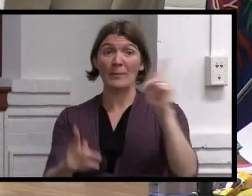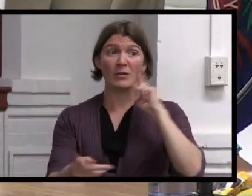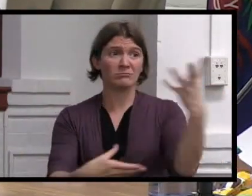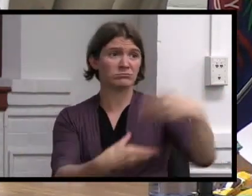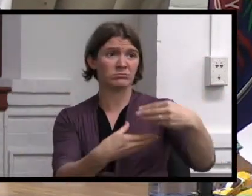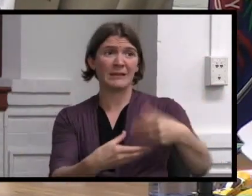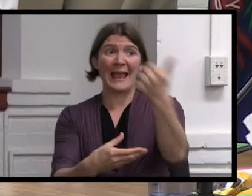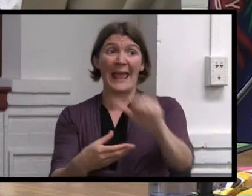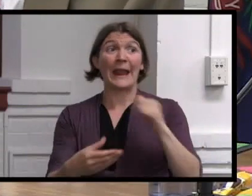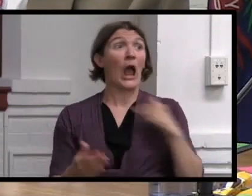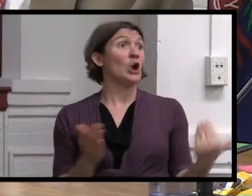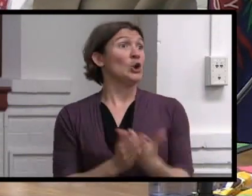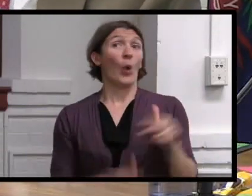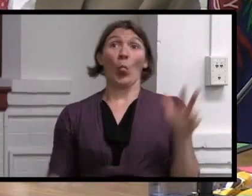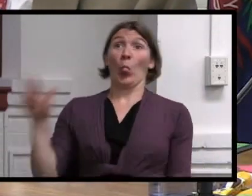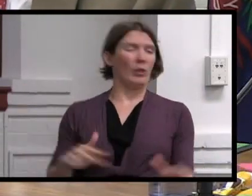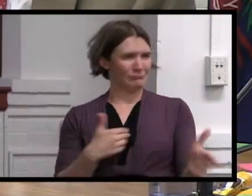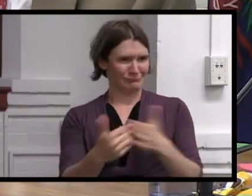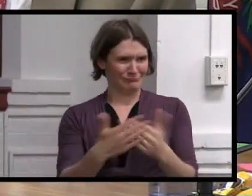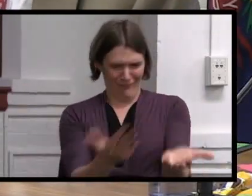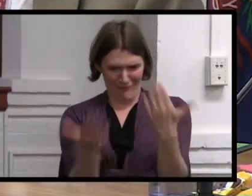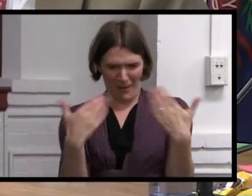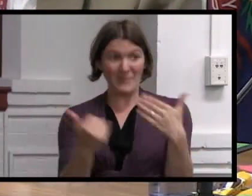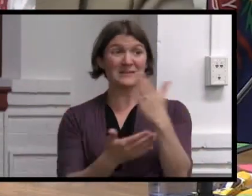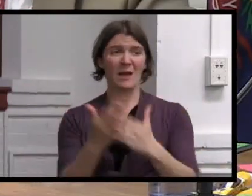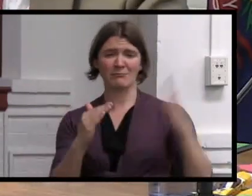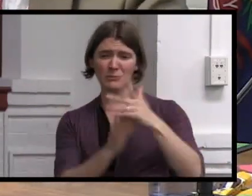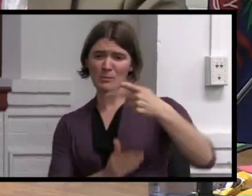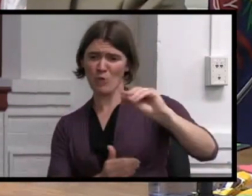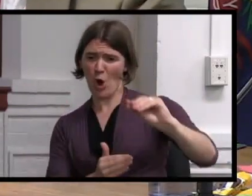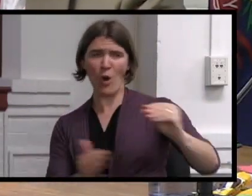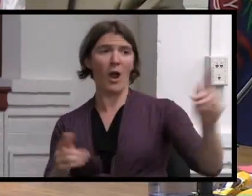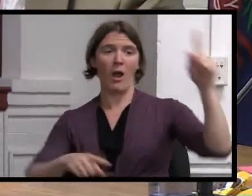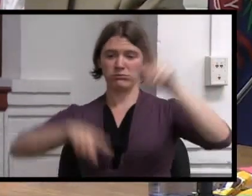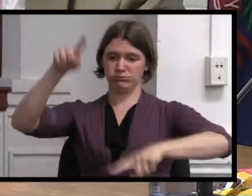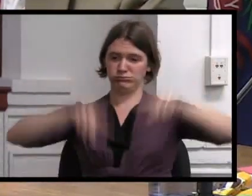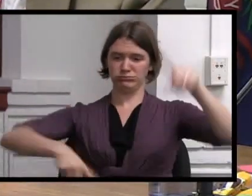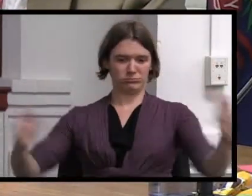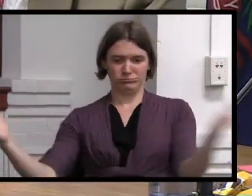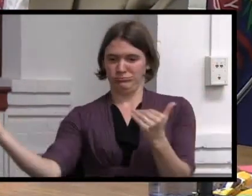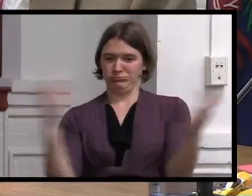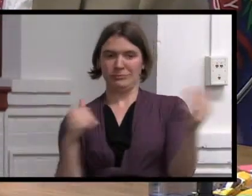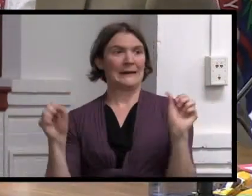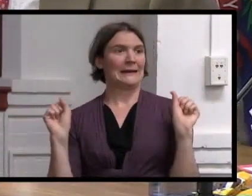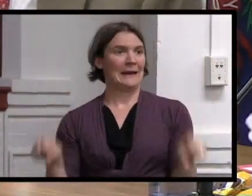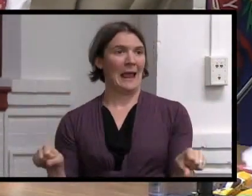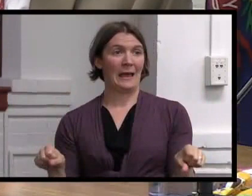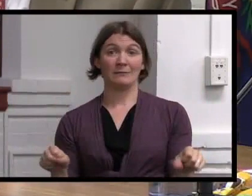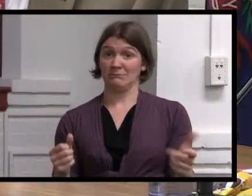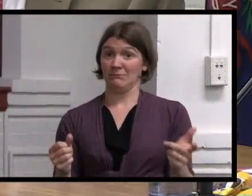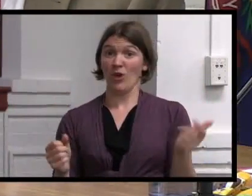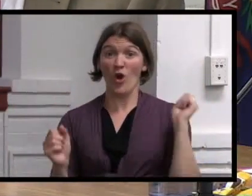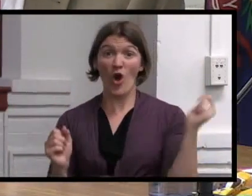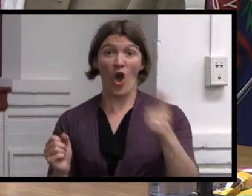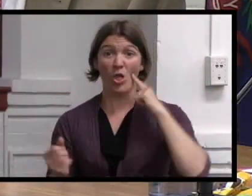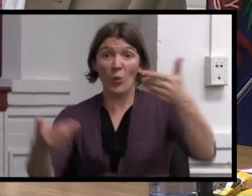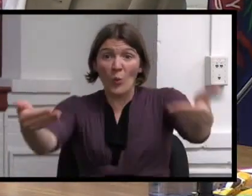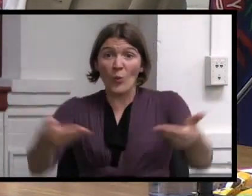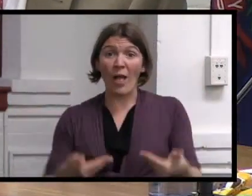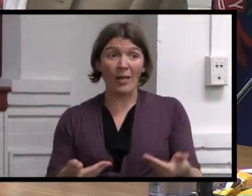of interest, from the dance enthusiast to the dance professional, by